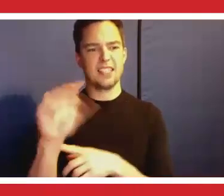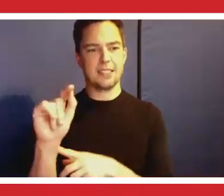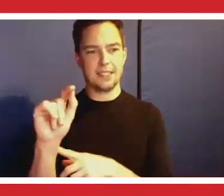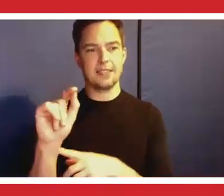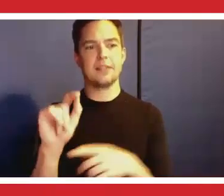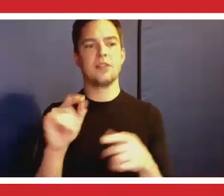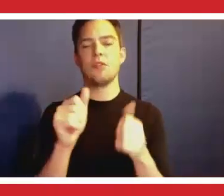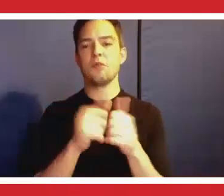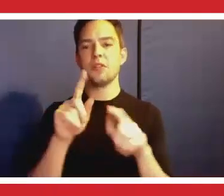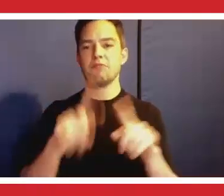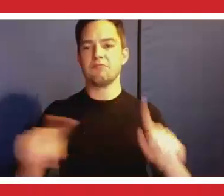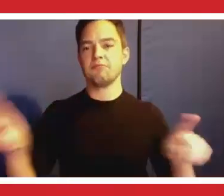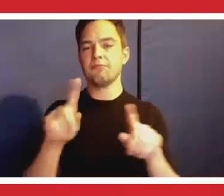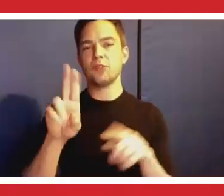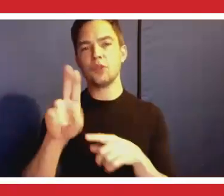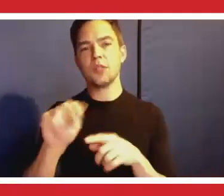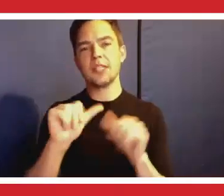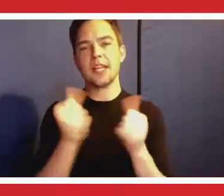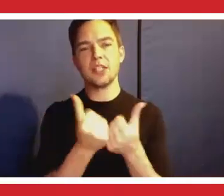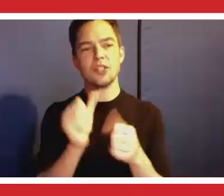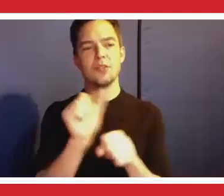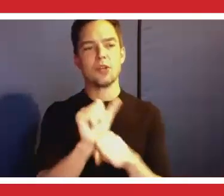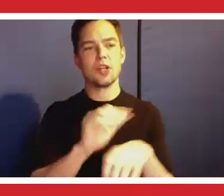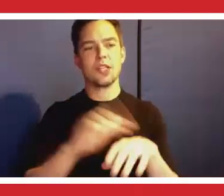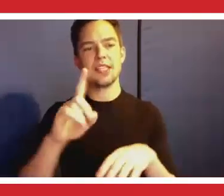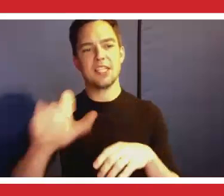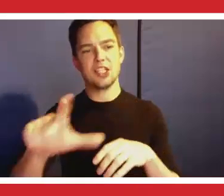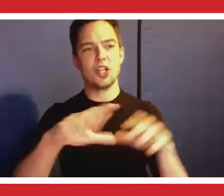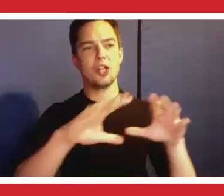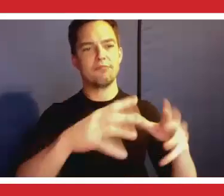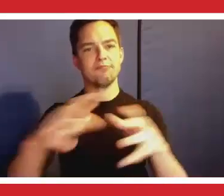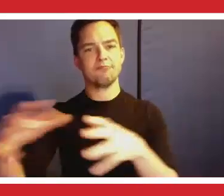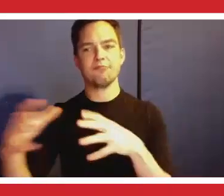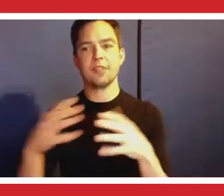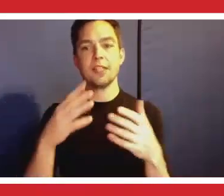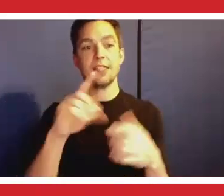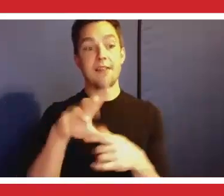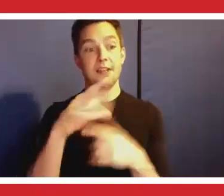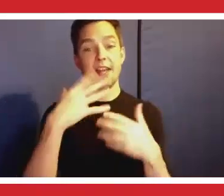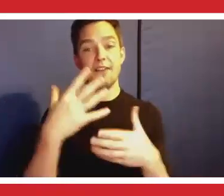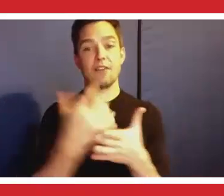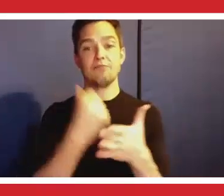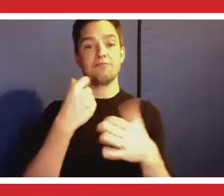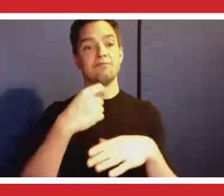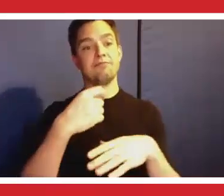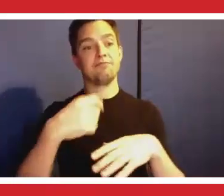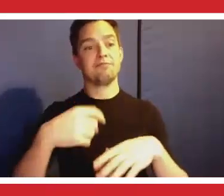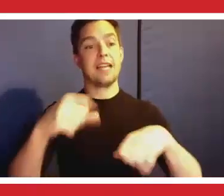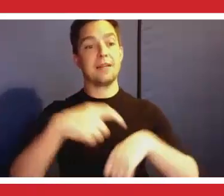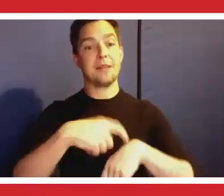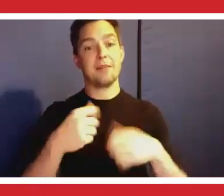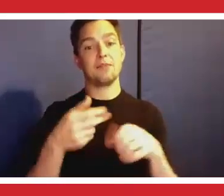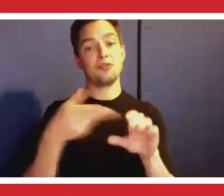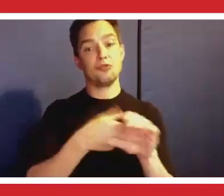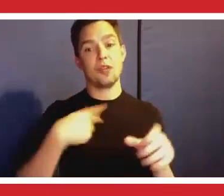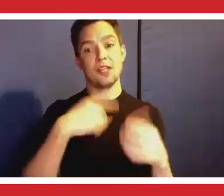various UN agencies on digital issues. David, thank you so much for finding the time today to be joining us.